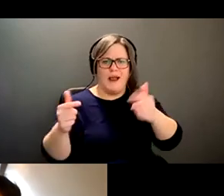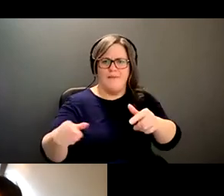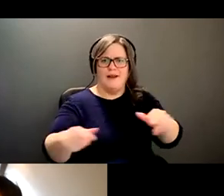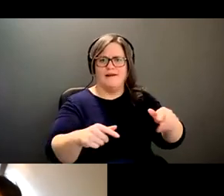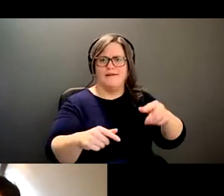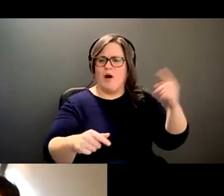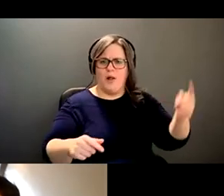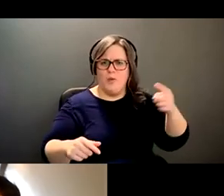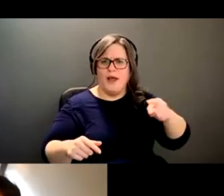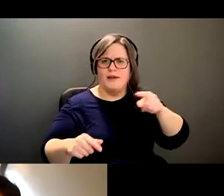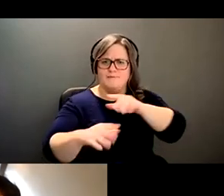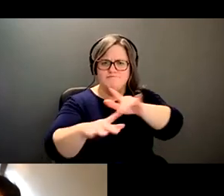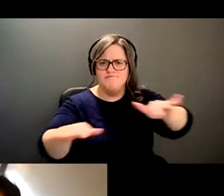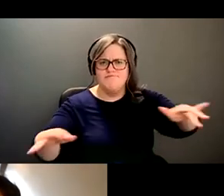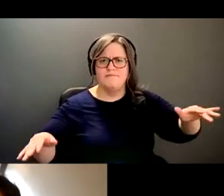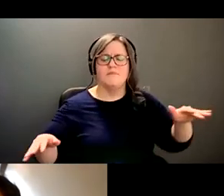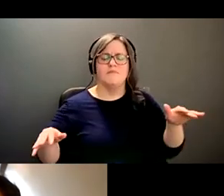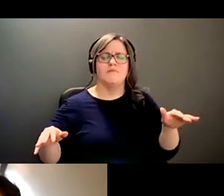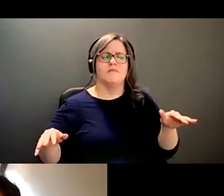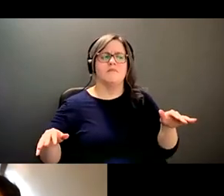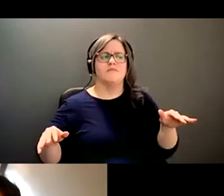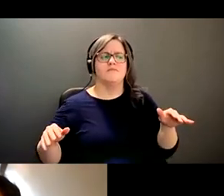the sort of